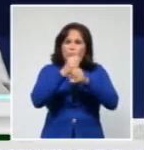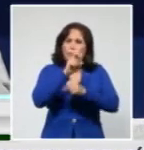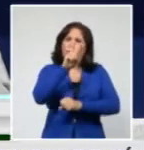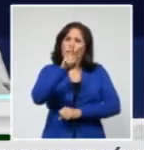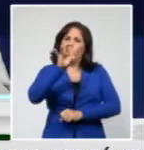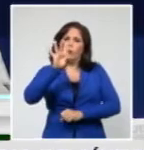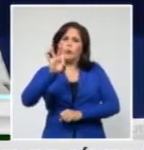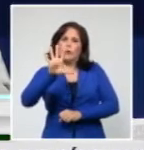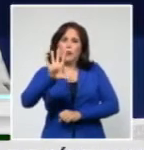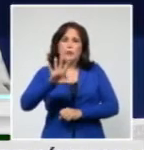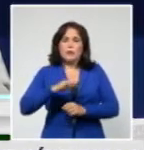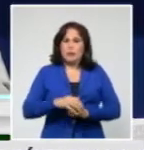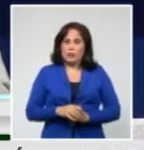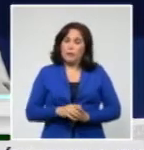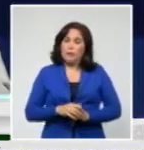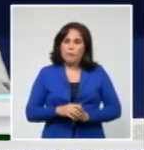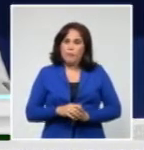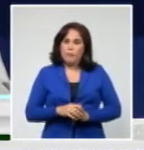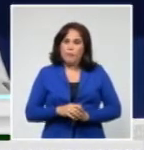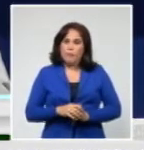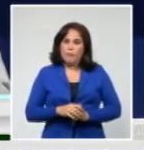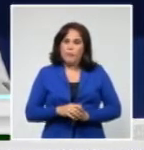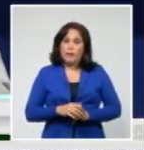415 in the Manuel Fajardo Hospital,